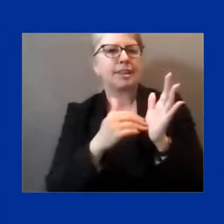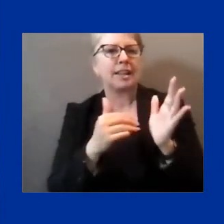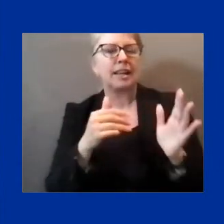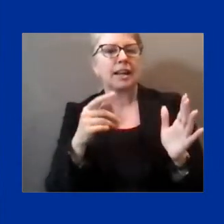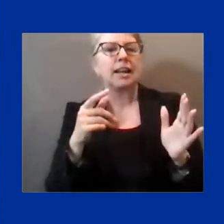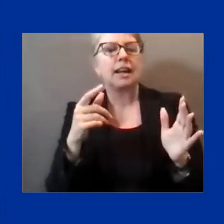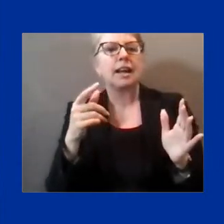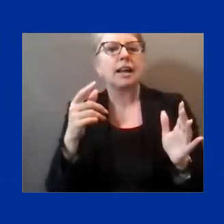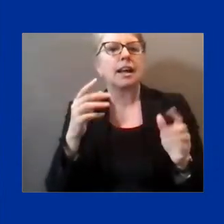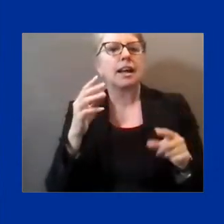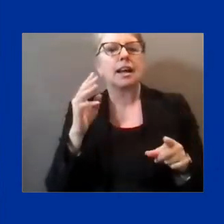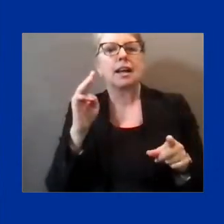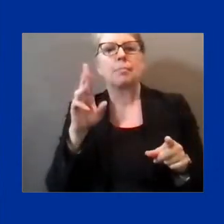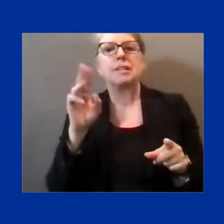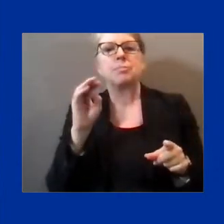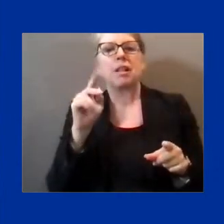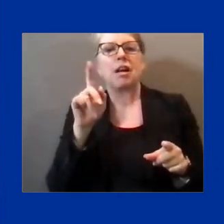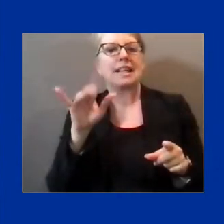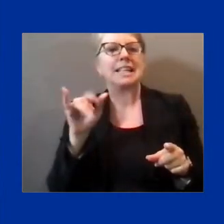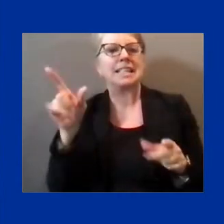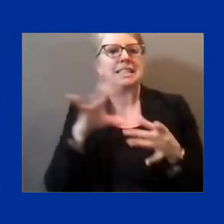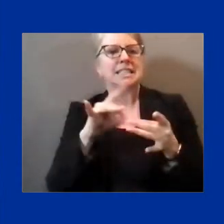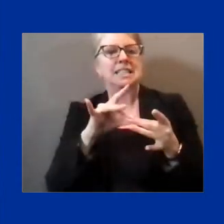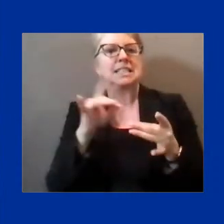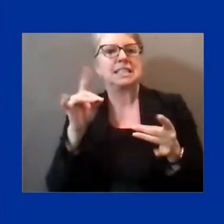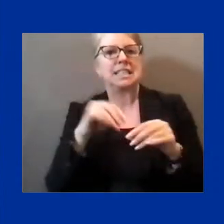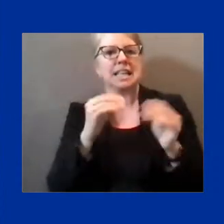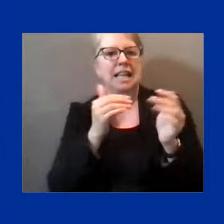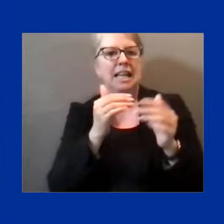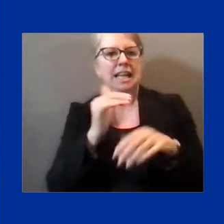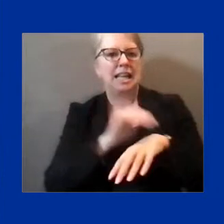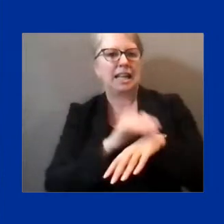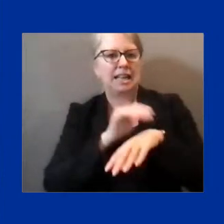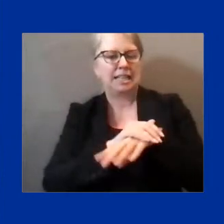Malotny said in English